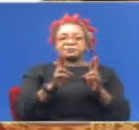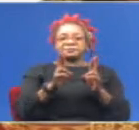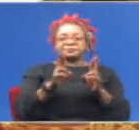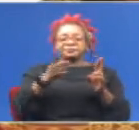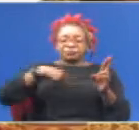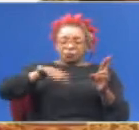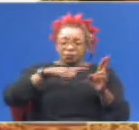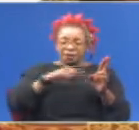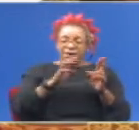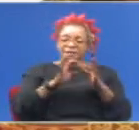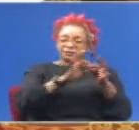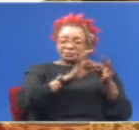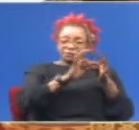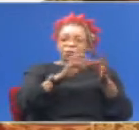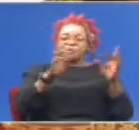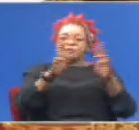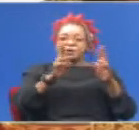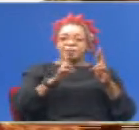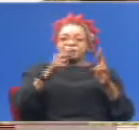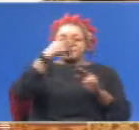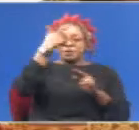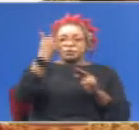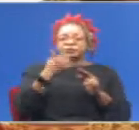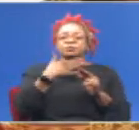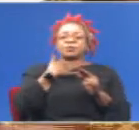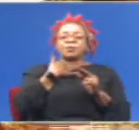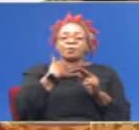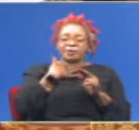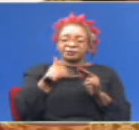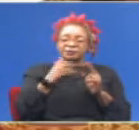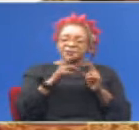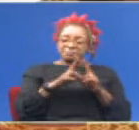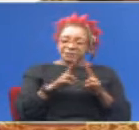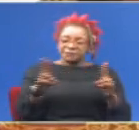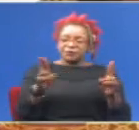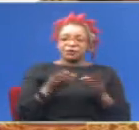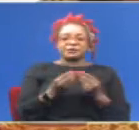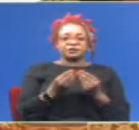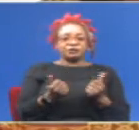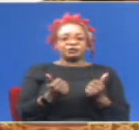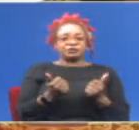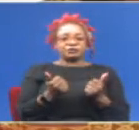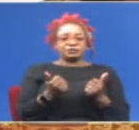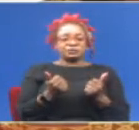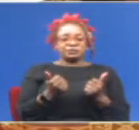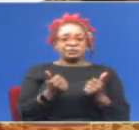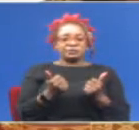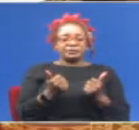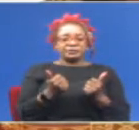Azimio are ready because we want a peaceful resolution to the